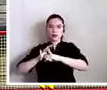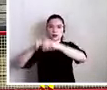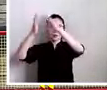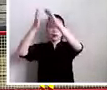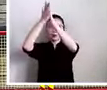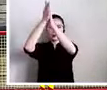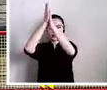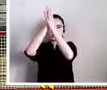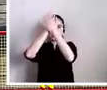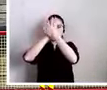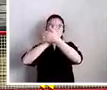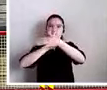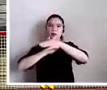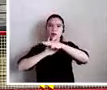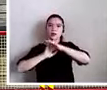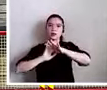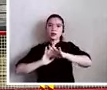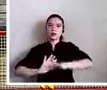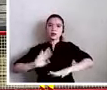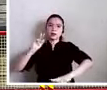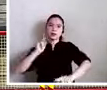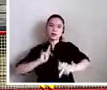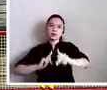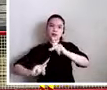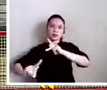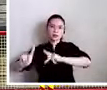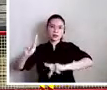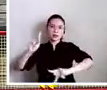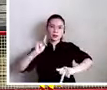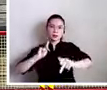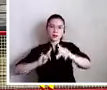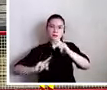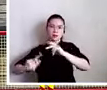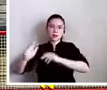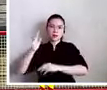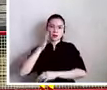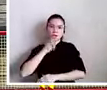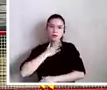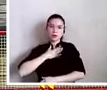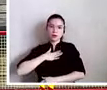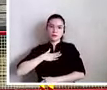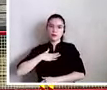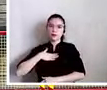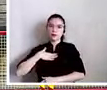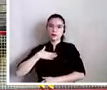Peace and people of good.